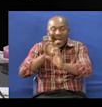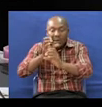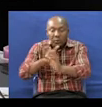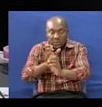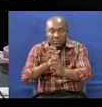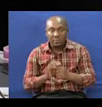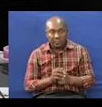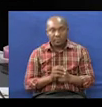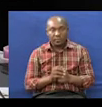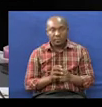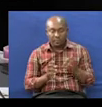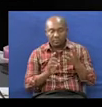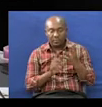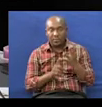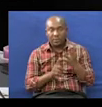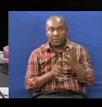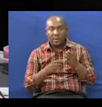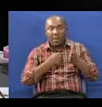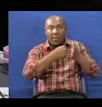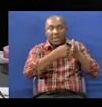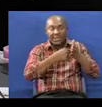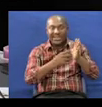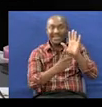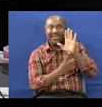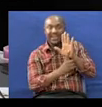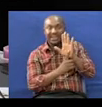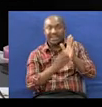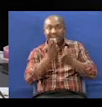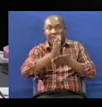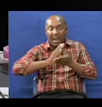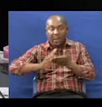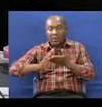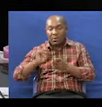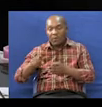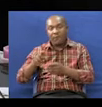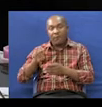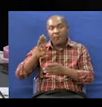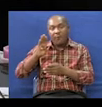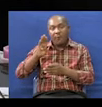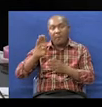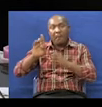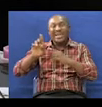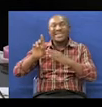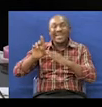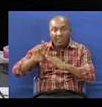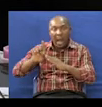Question number 4. Mention 6 parts of the Bunsen burner and write their